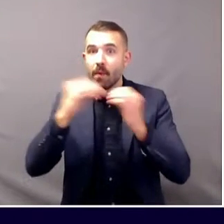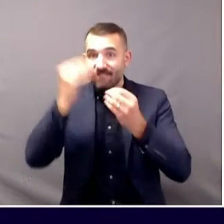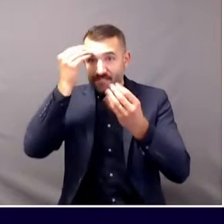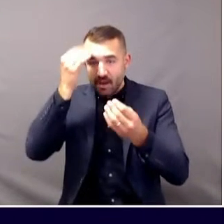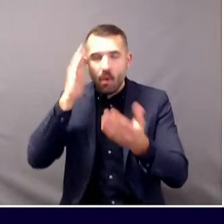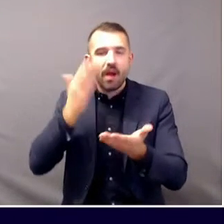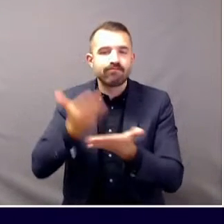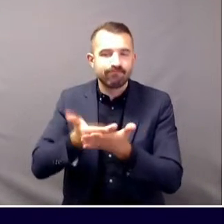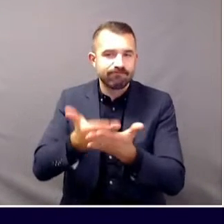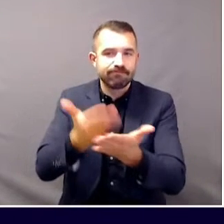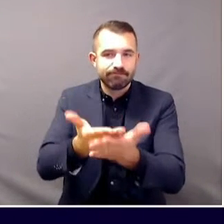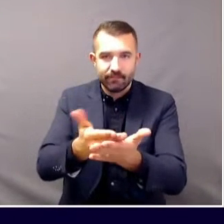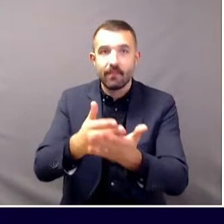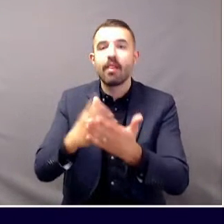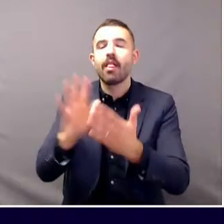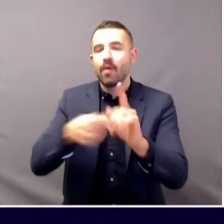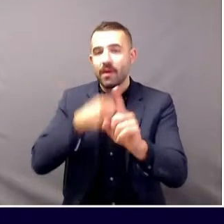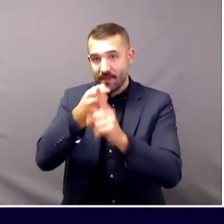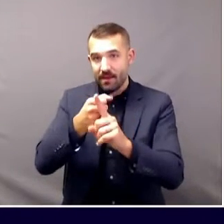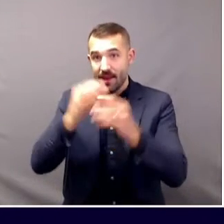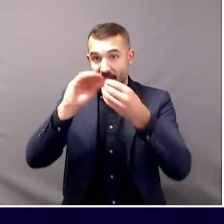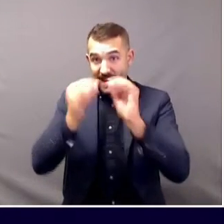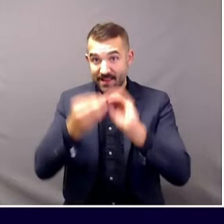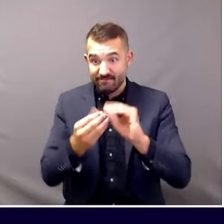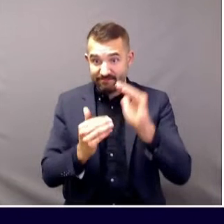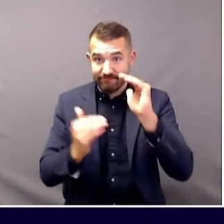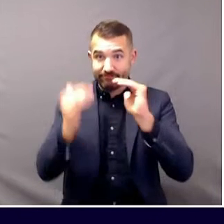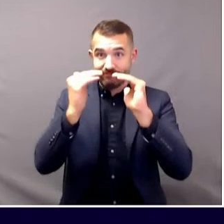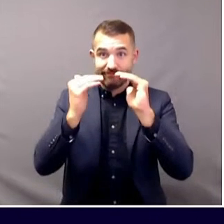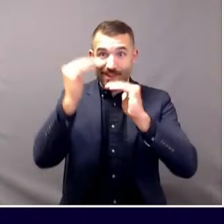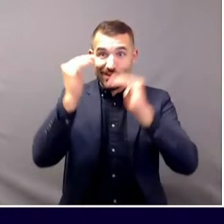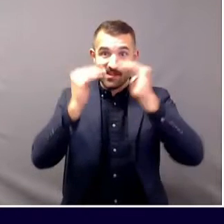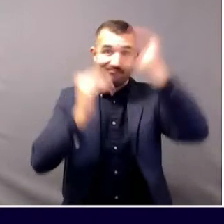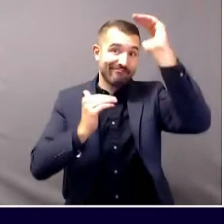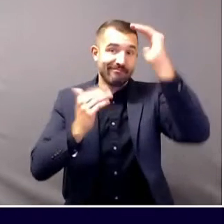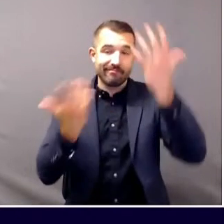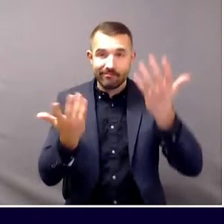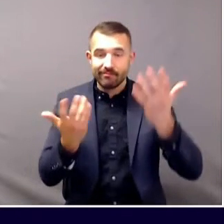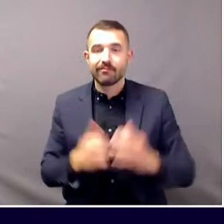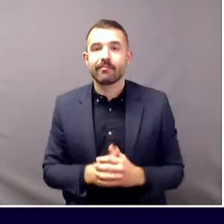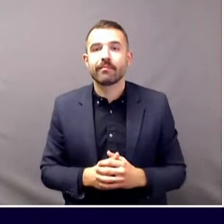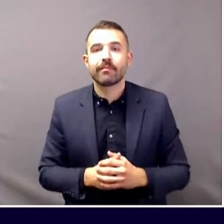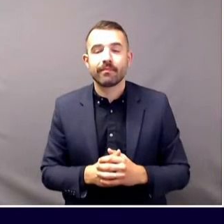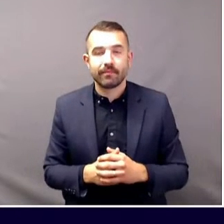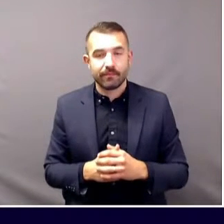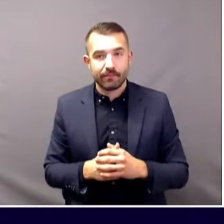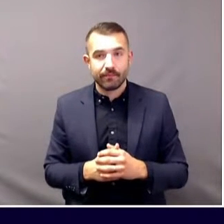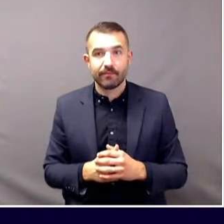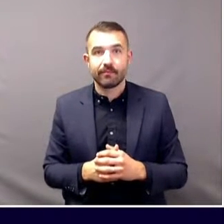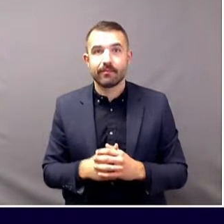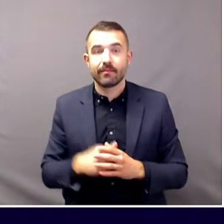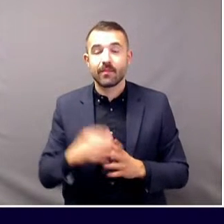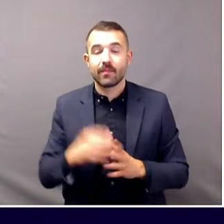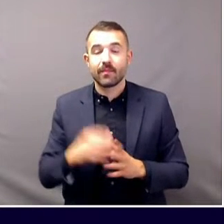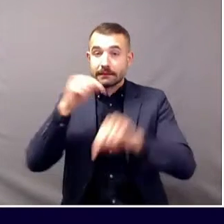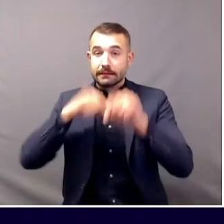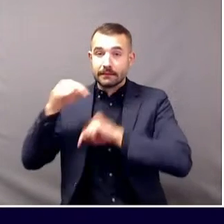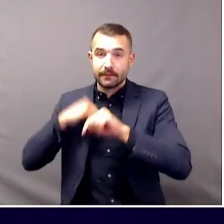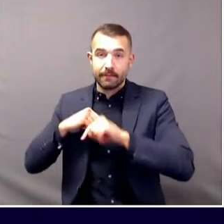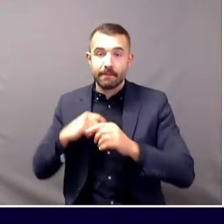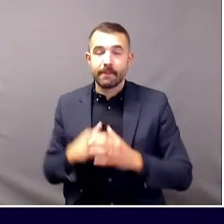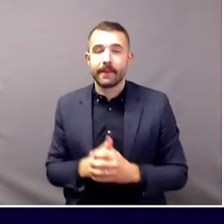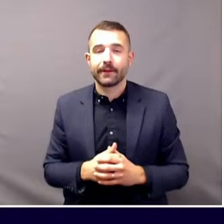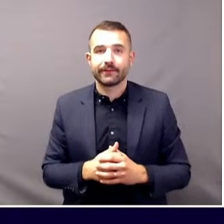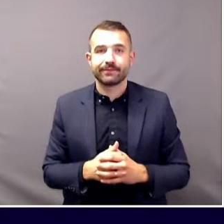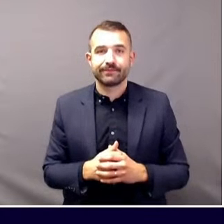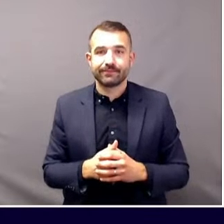demographic impact statewide, not just with respect to racial minorities. But to zoom back out a second, as we've talked about for